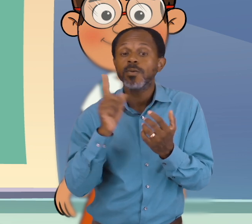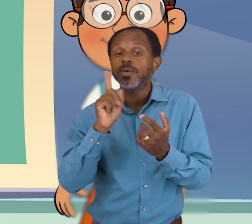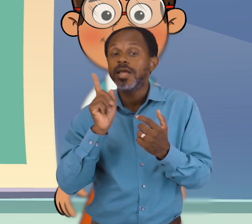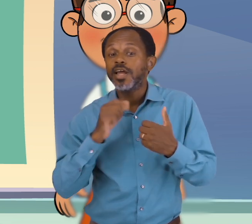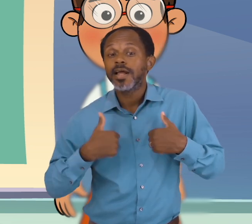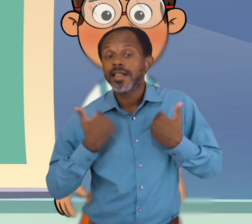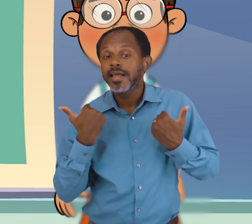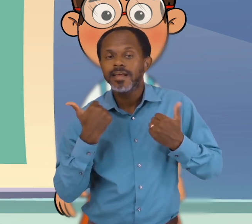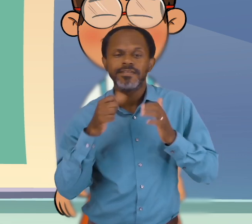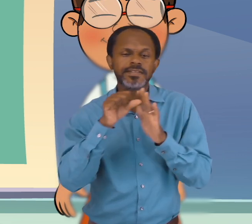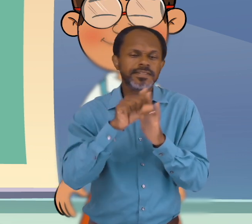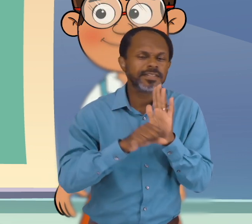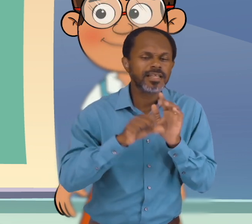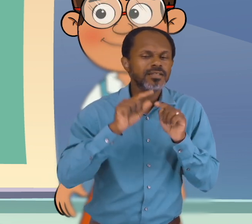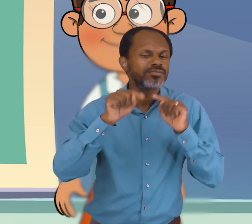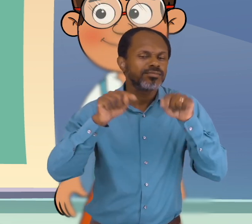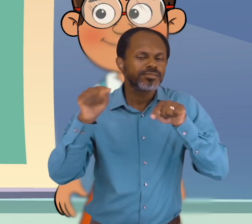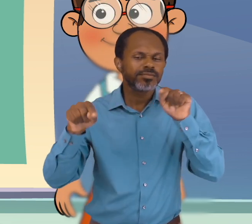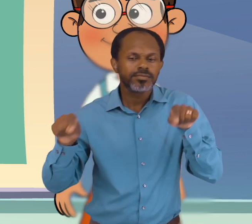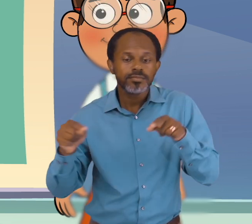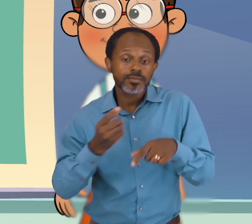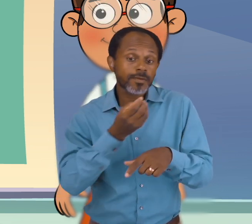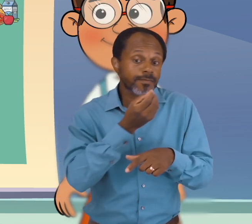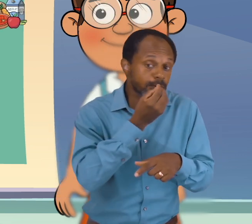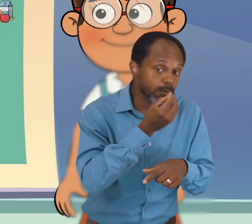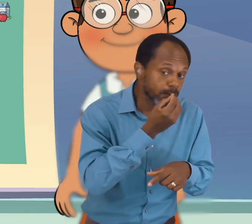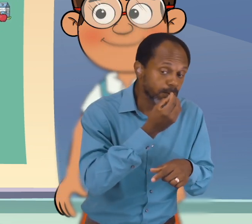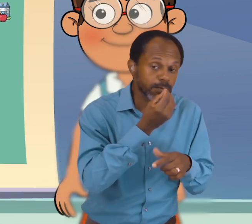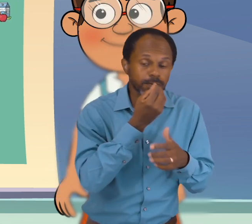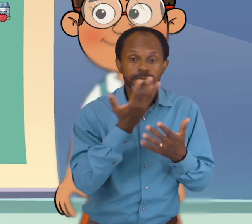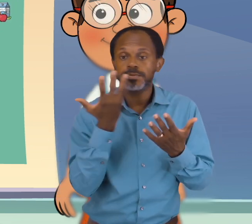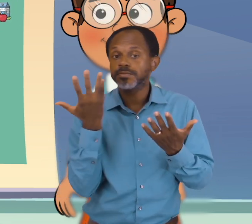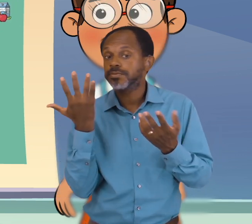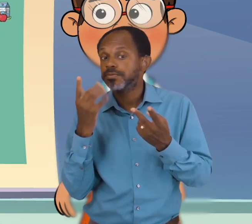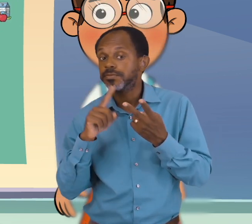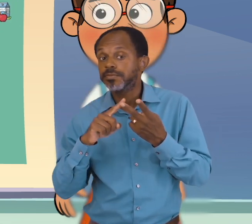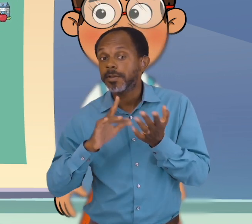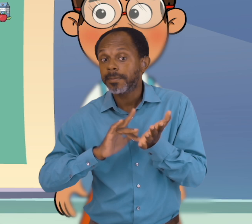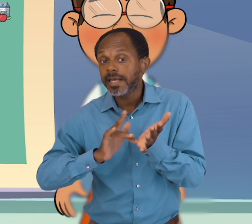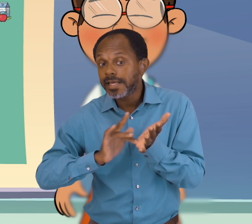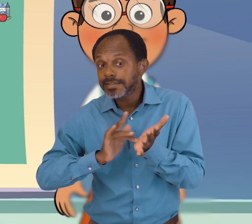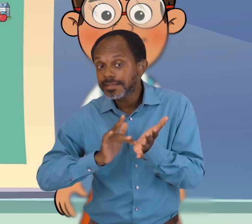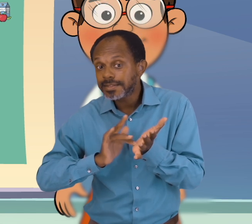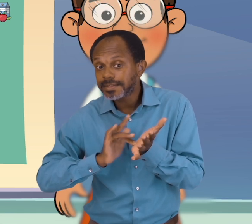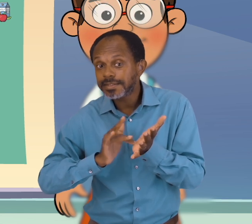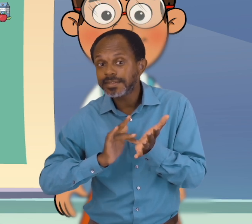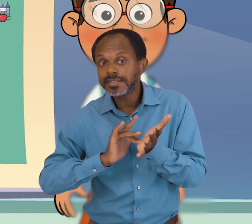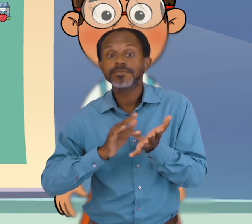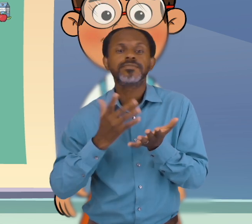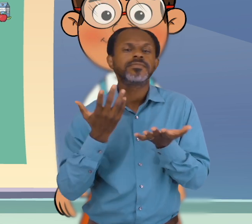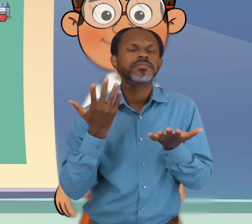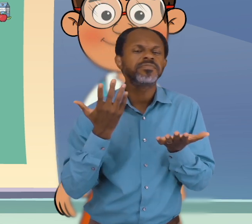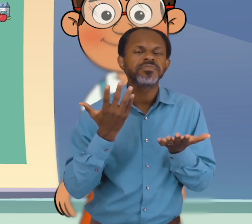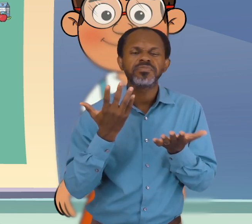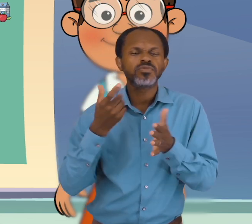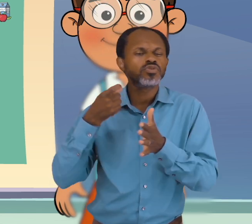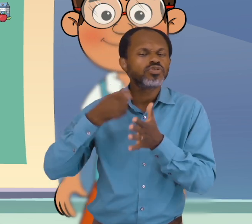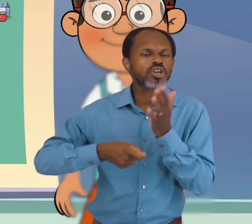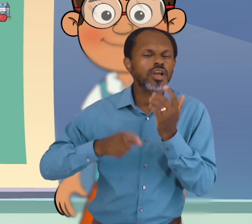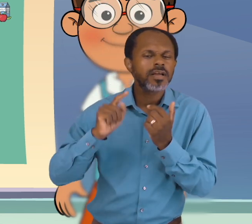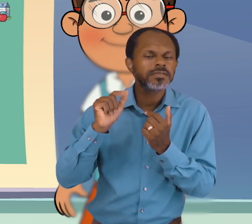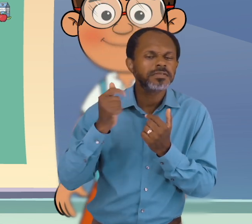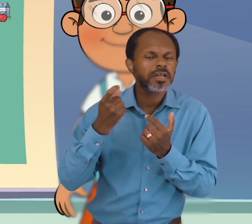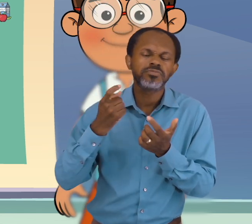depending on where you live, items like groceries and some prescription medications are exempt from sales